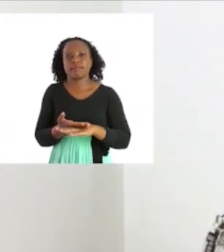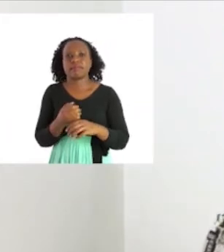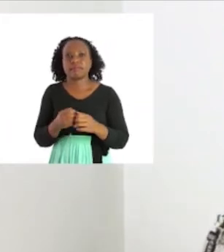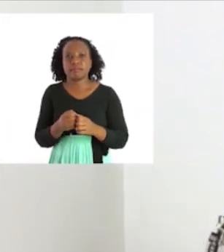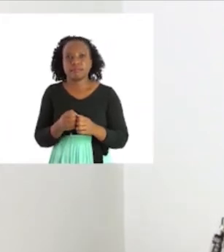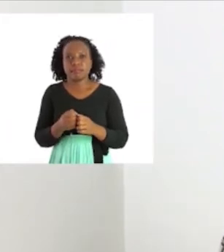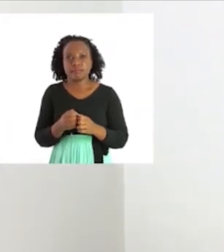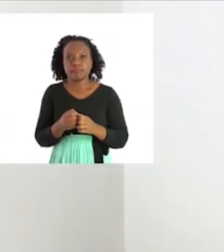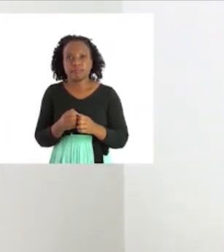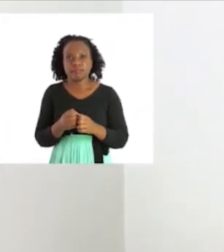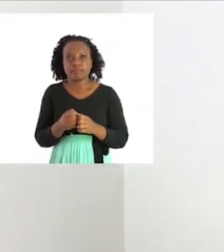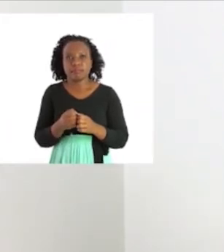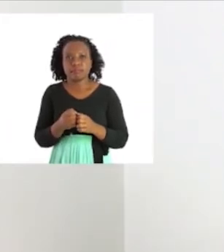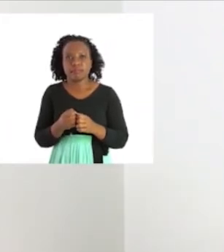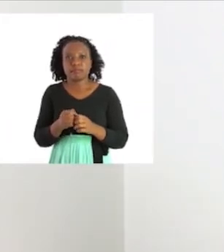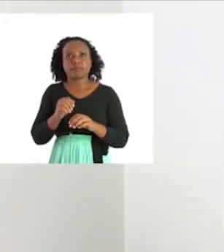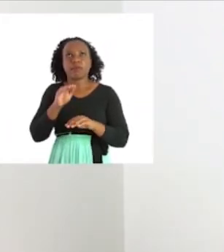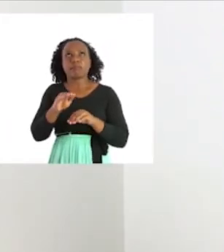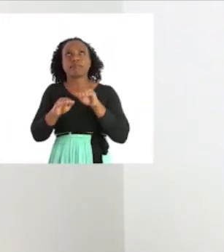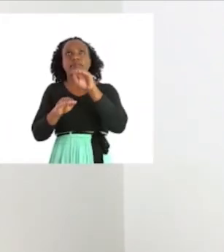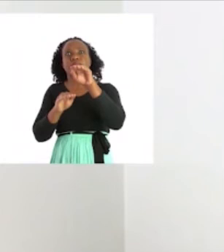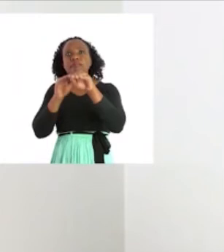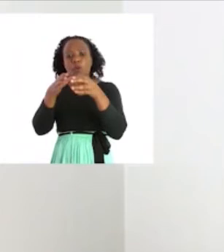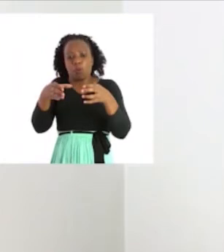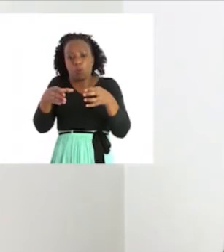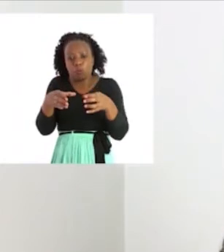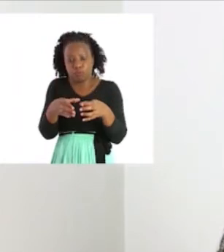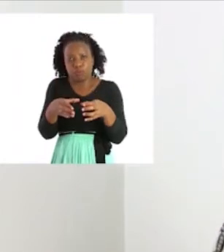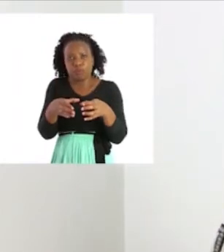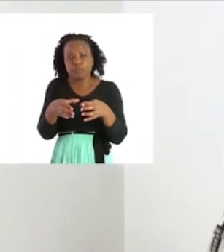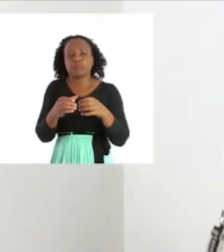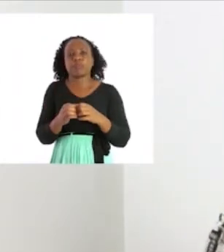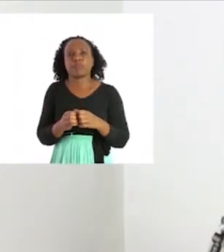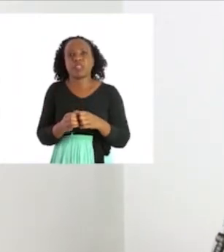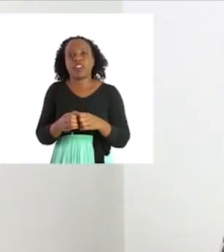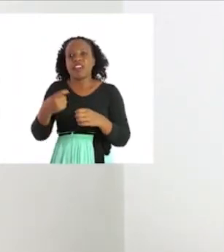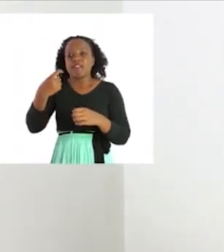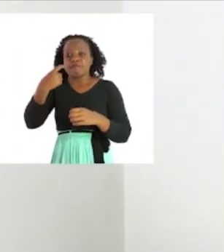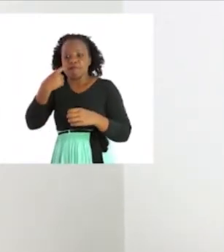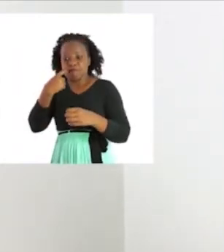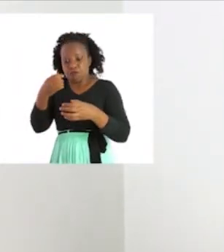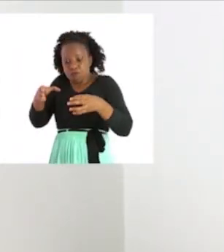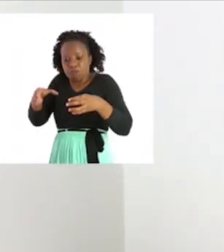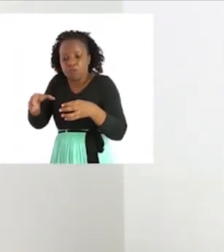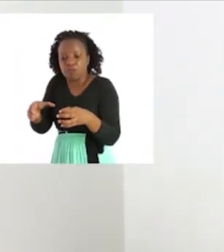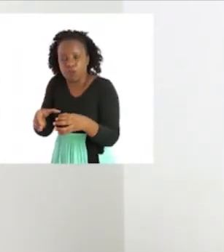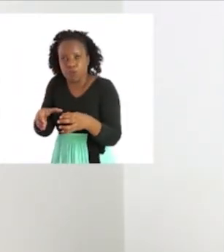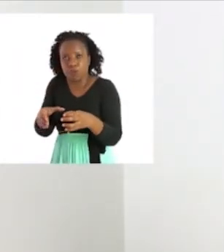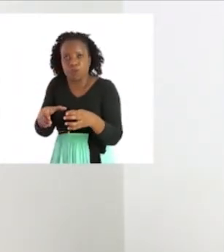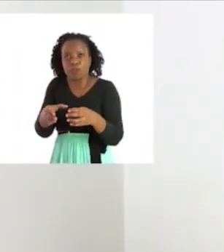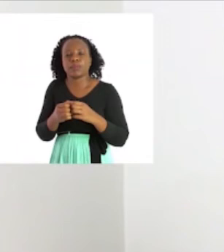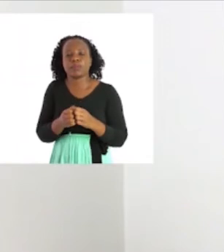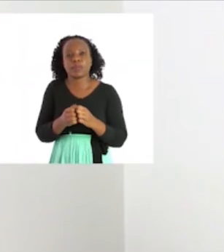example, a flight of stairs, a school of fish, a pride of lions. Let